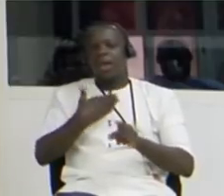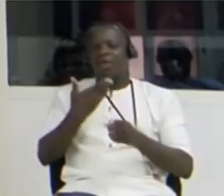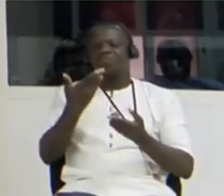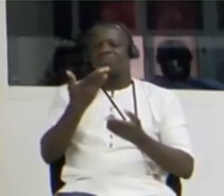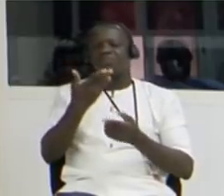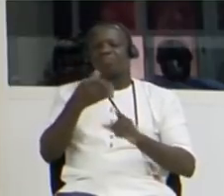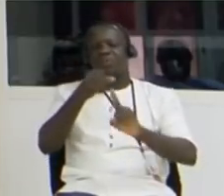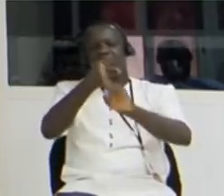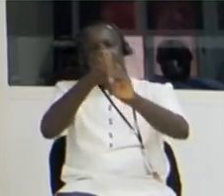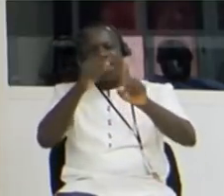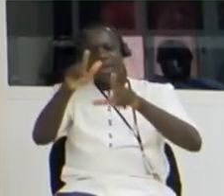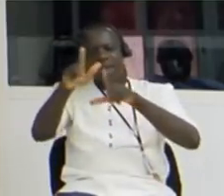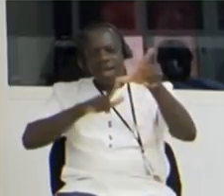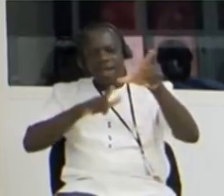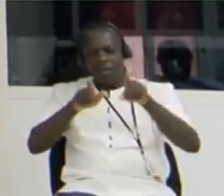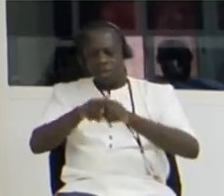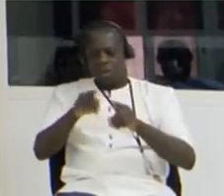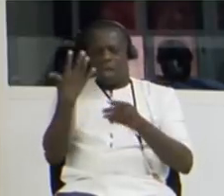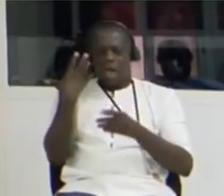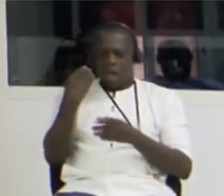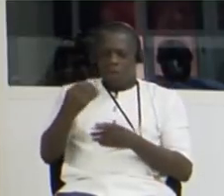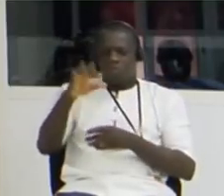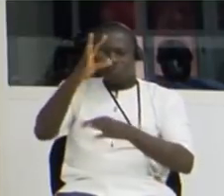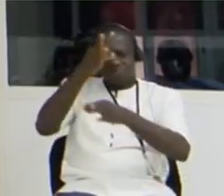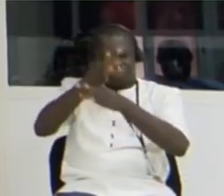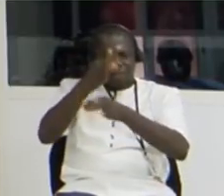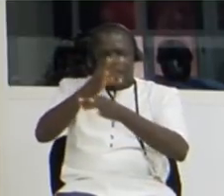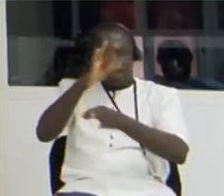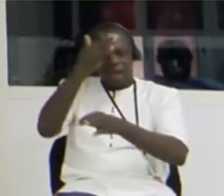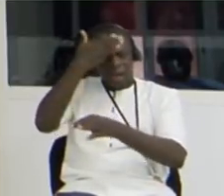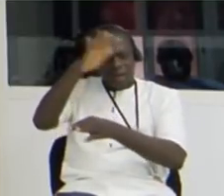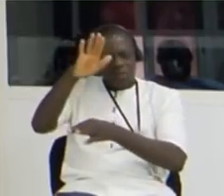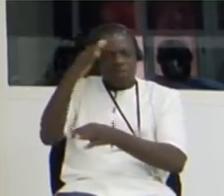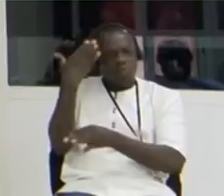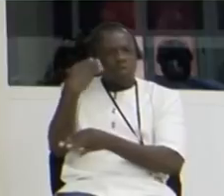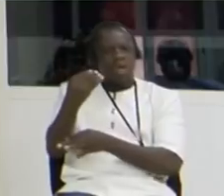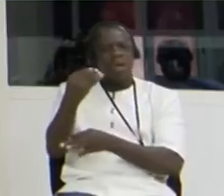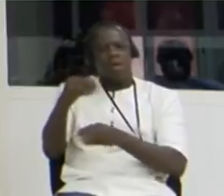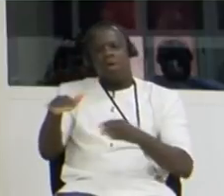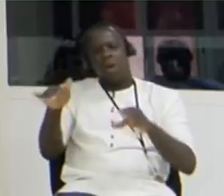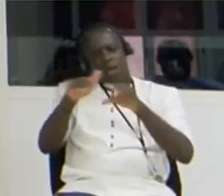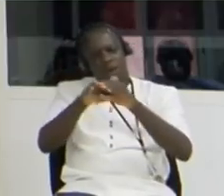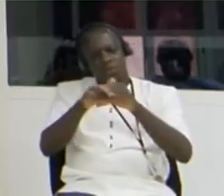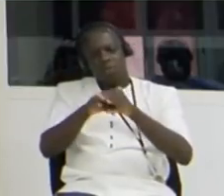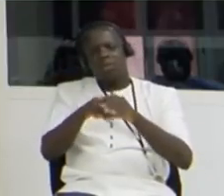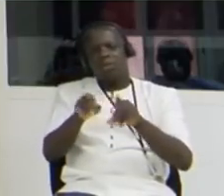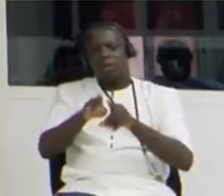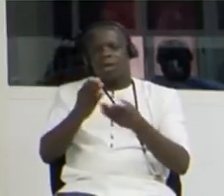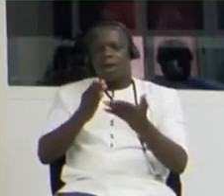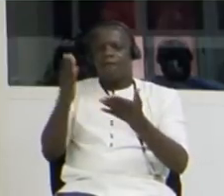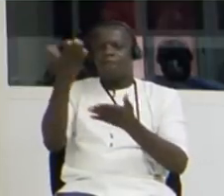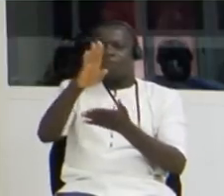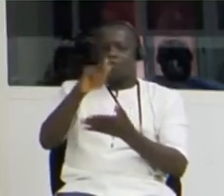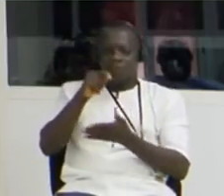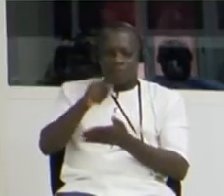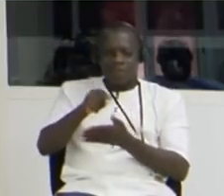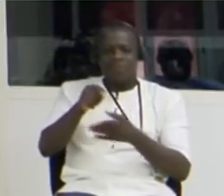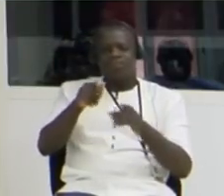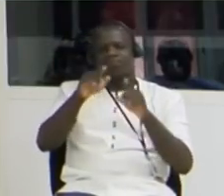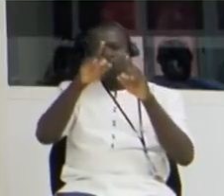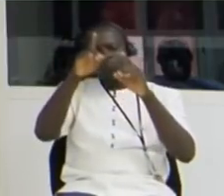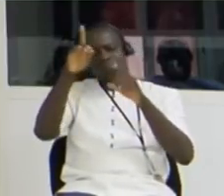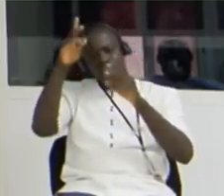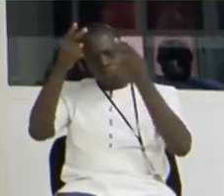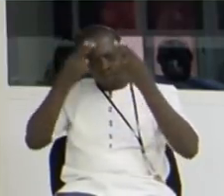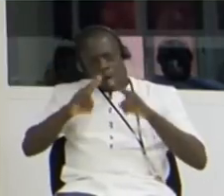also the code of conduct for teachers. And it was from those policies that we were able to develop the guidelines